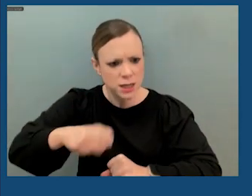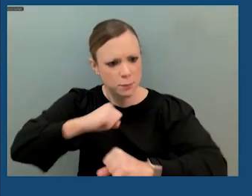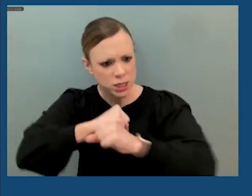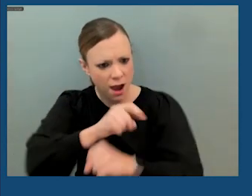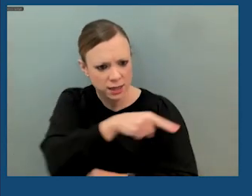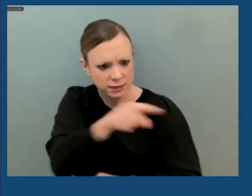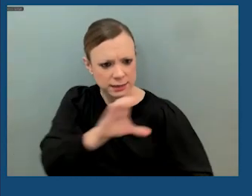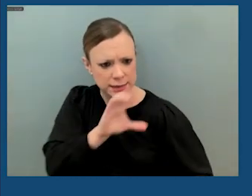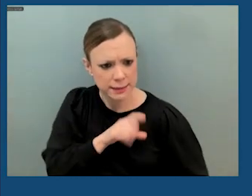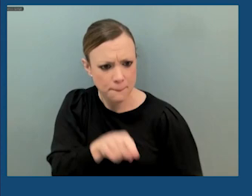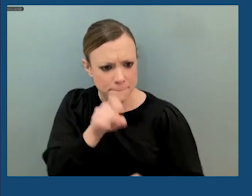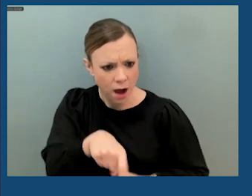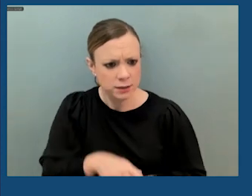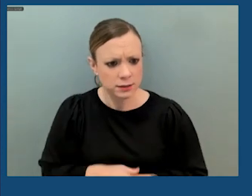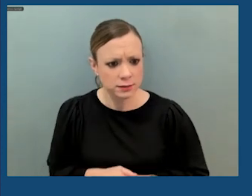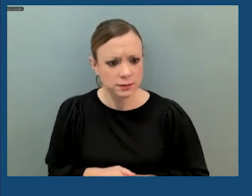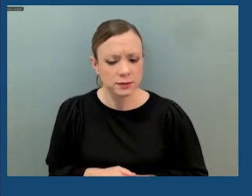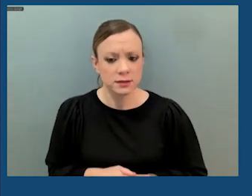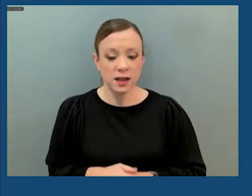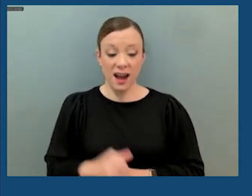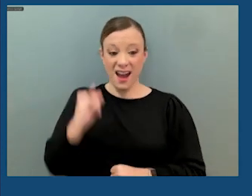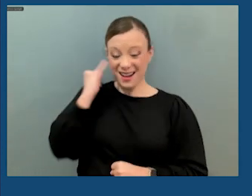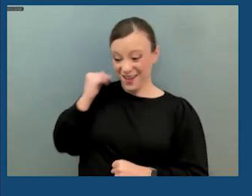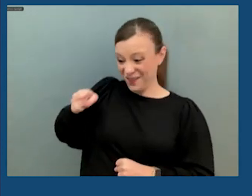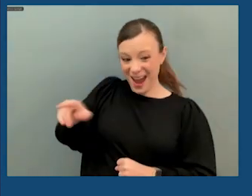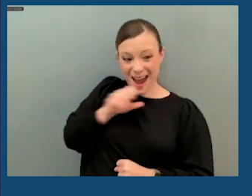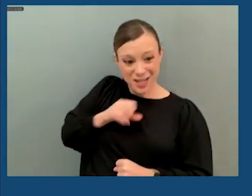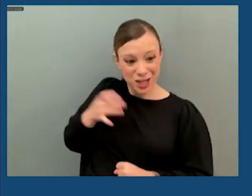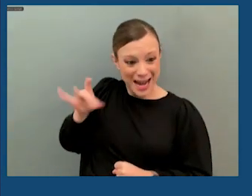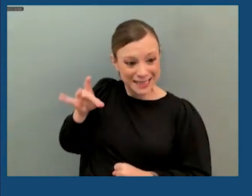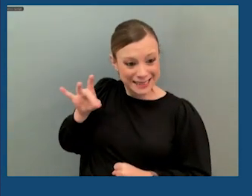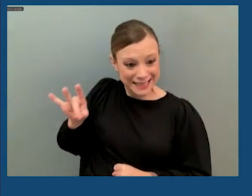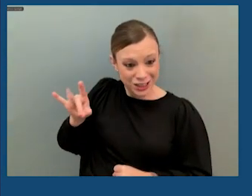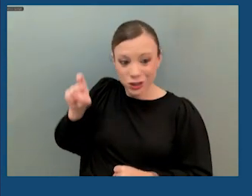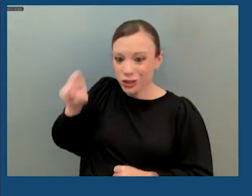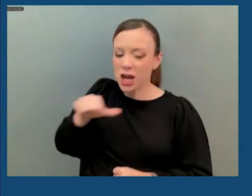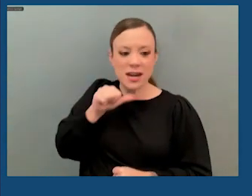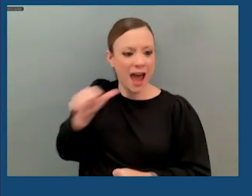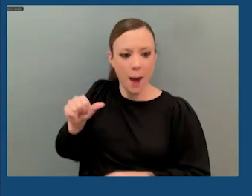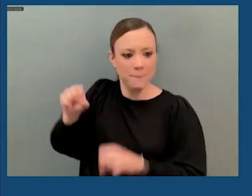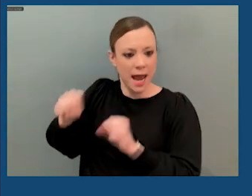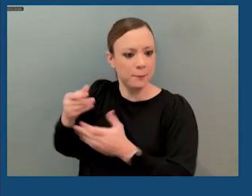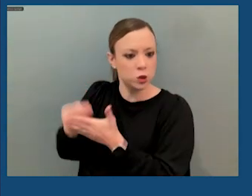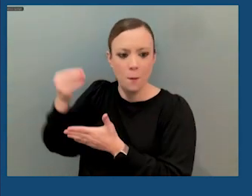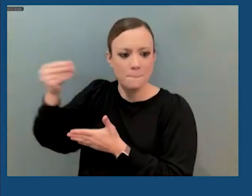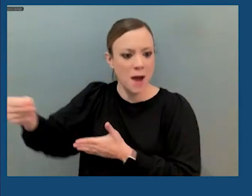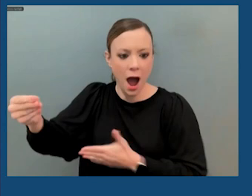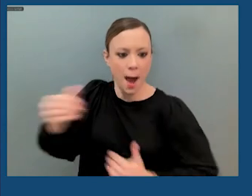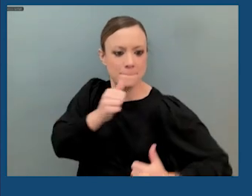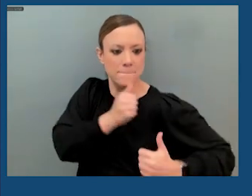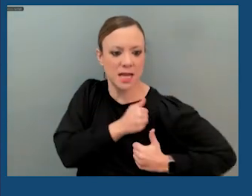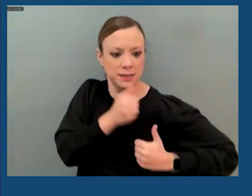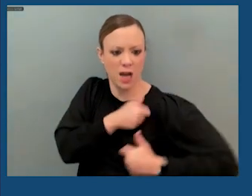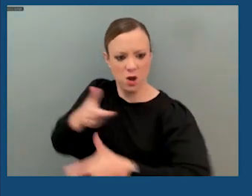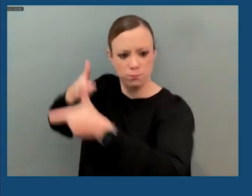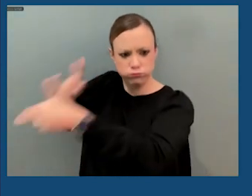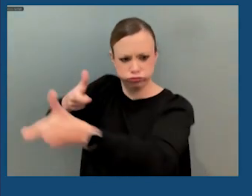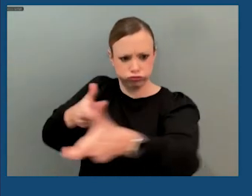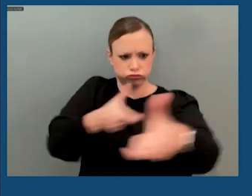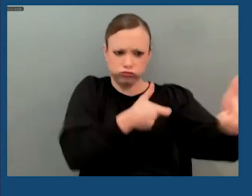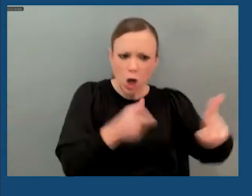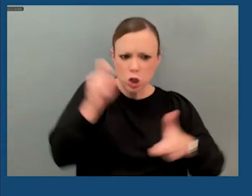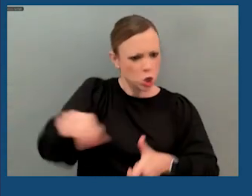all, no one who's 18 years old should be able to get their hands on a military-style assault weapon, number one. How about that law change?